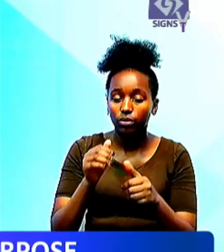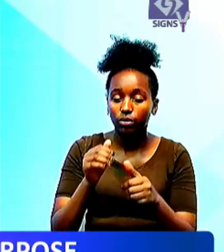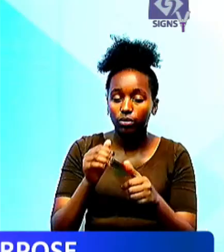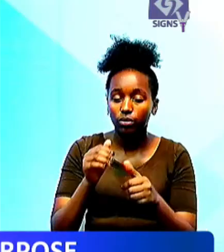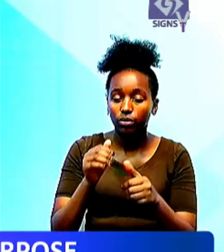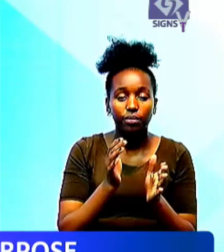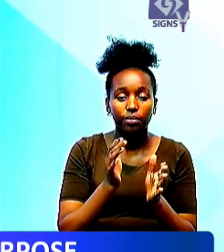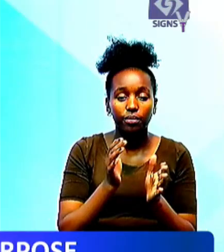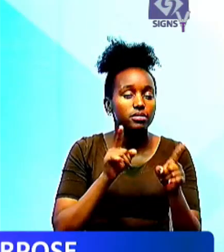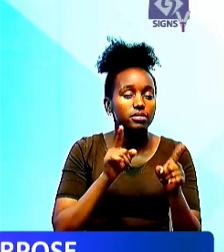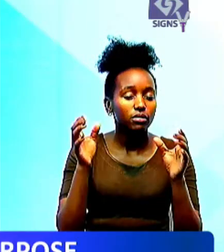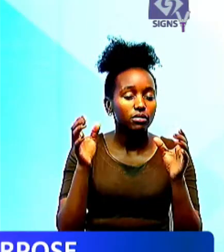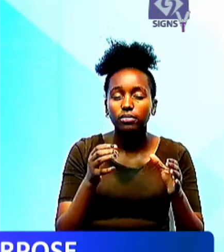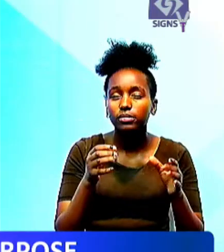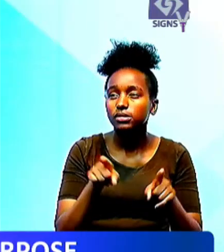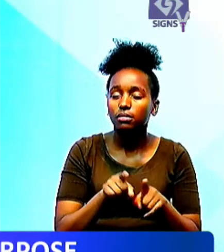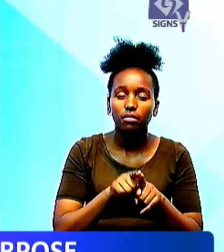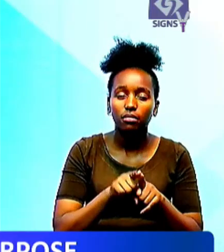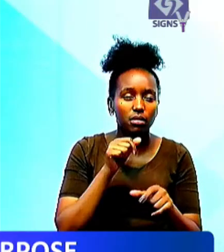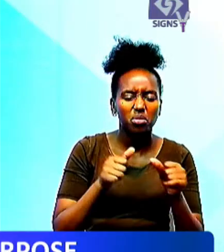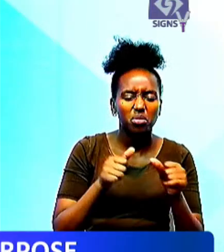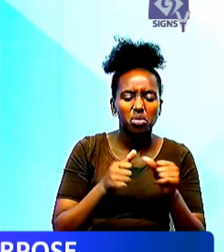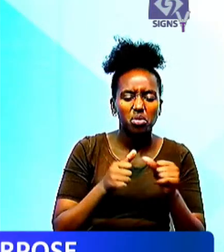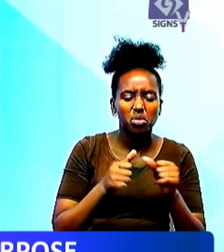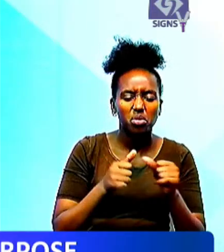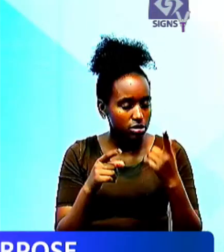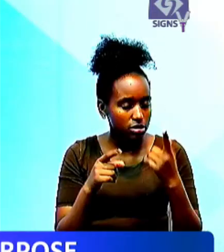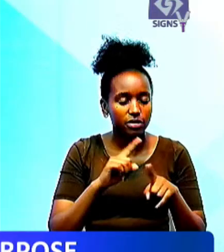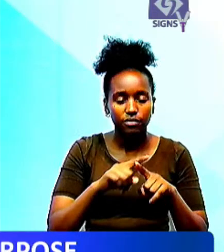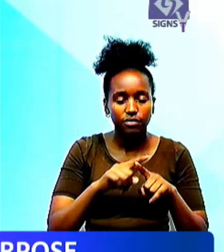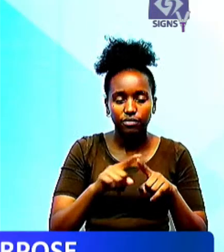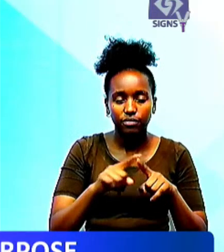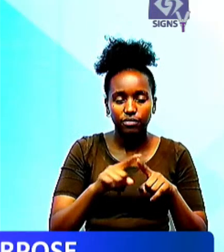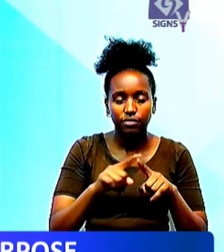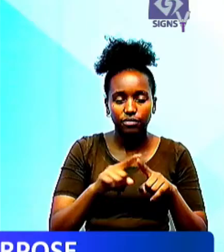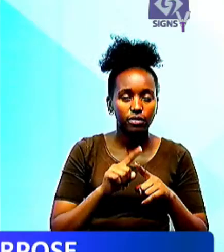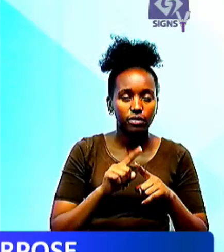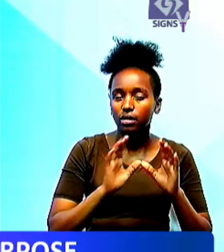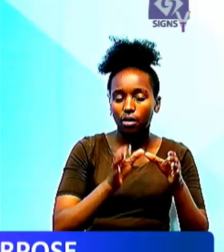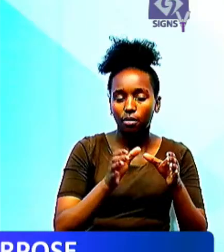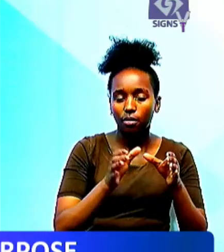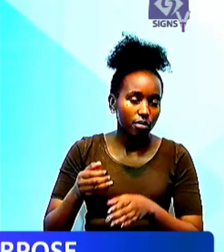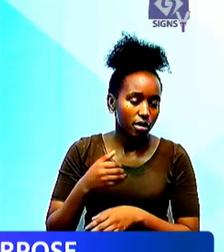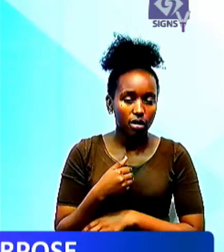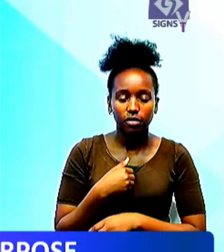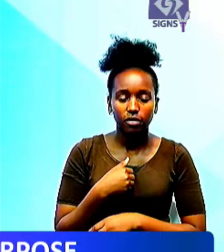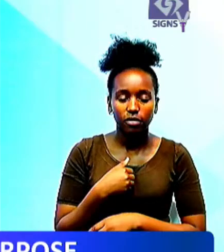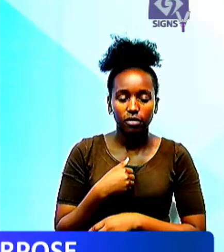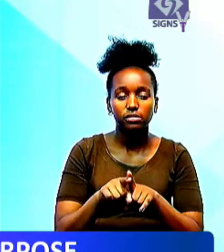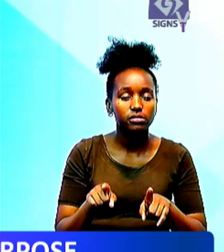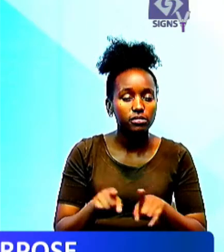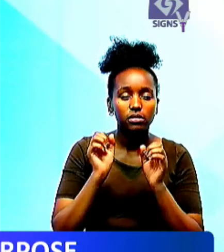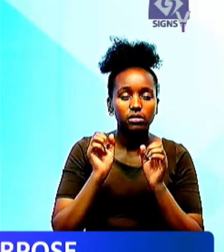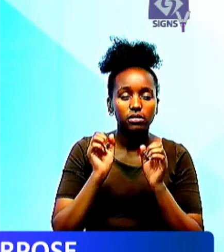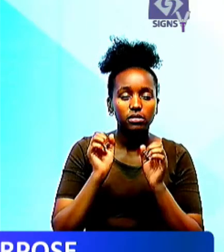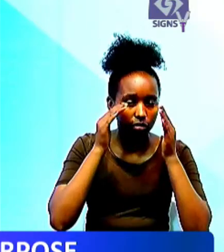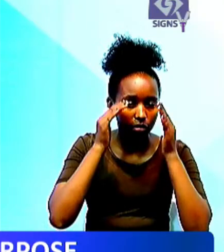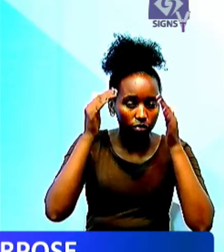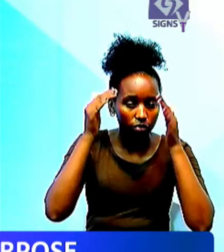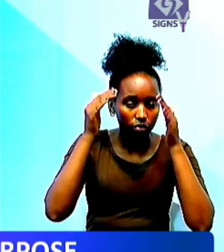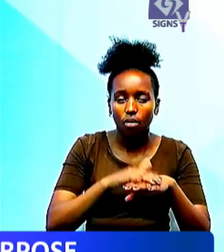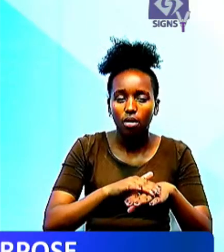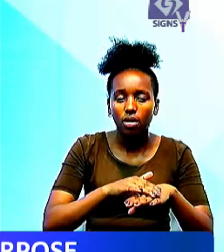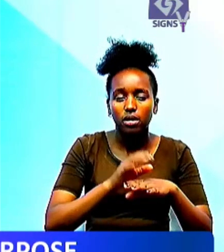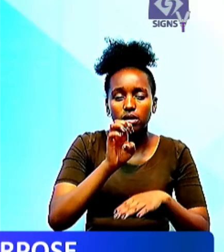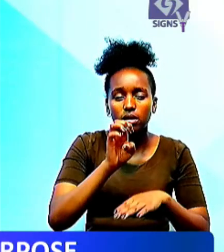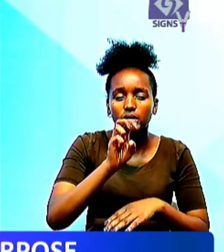alternative investment. Derivatives, it's a market on its own. It's those emerging. When you talk of even the real estate right now, it's changing.